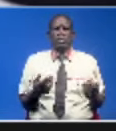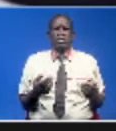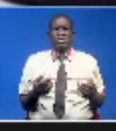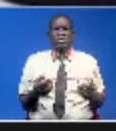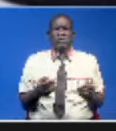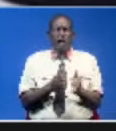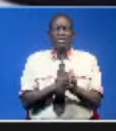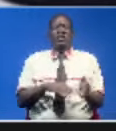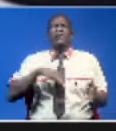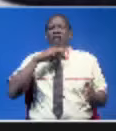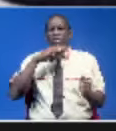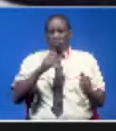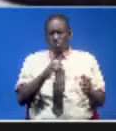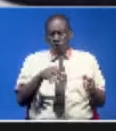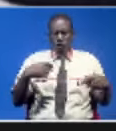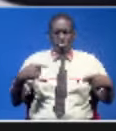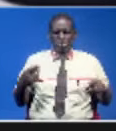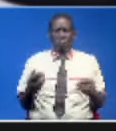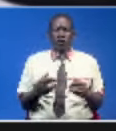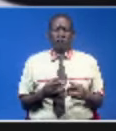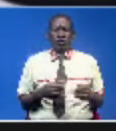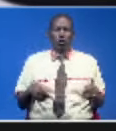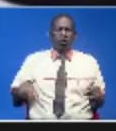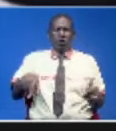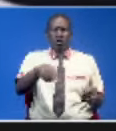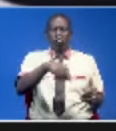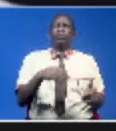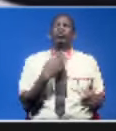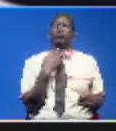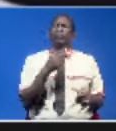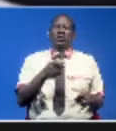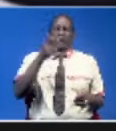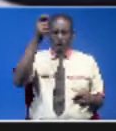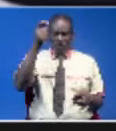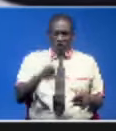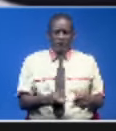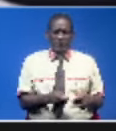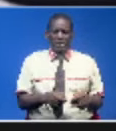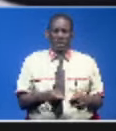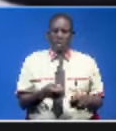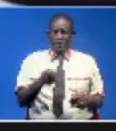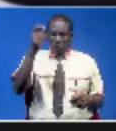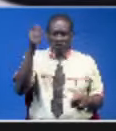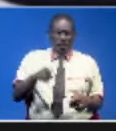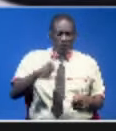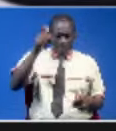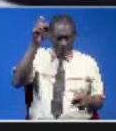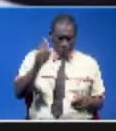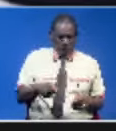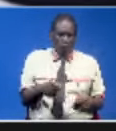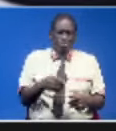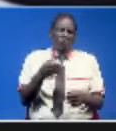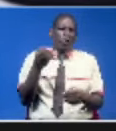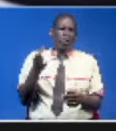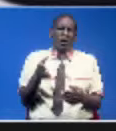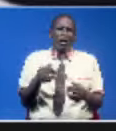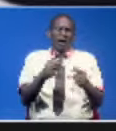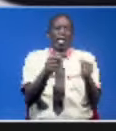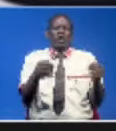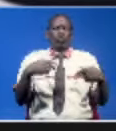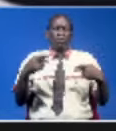life. We say that justice must be allowed to take place against the